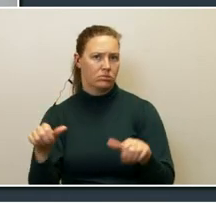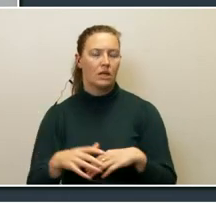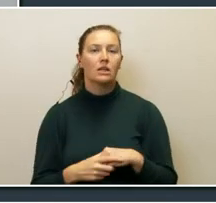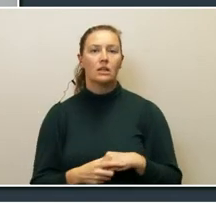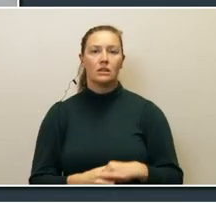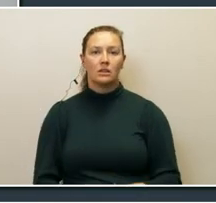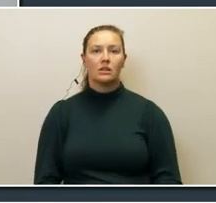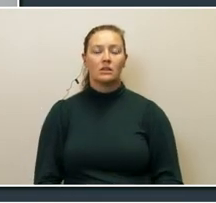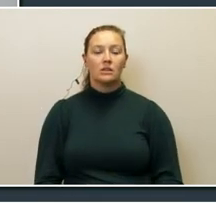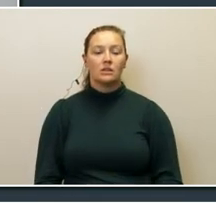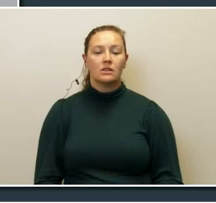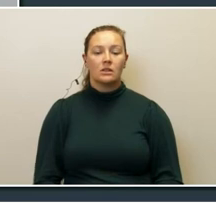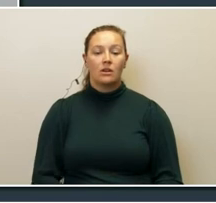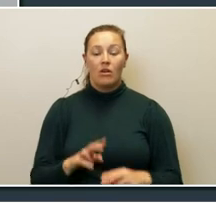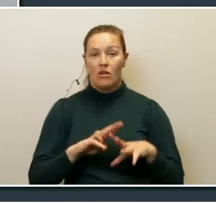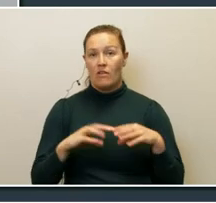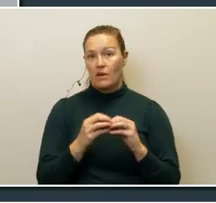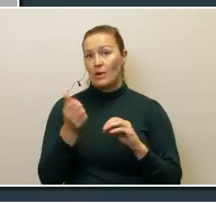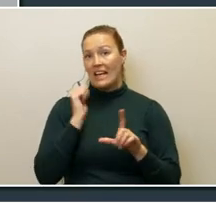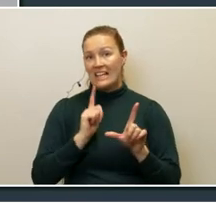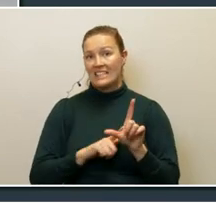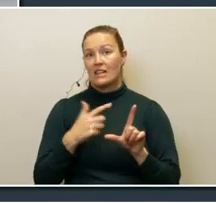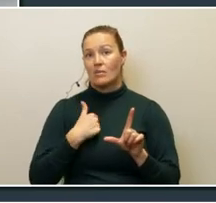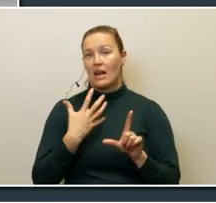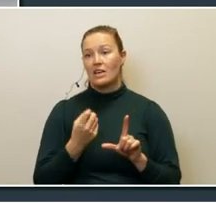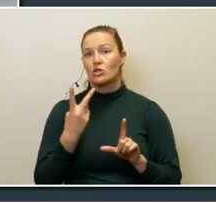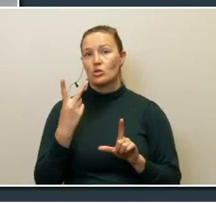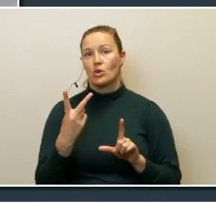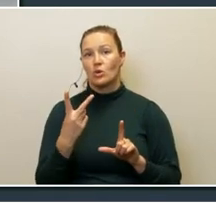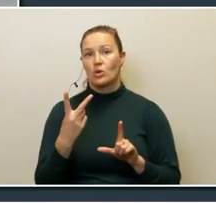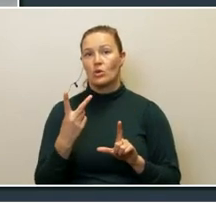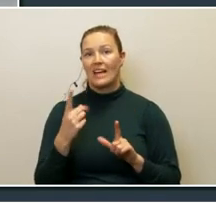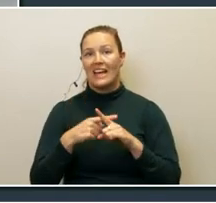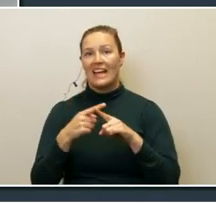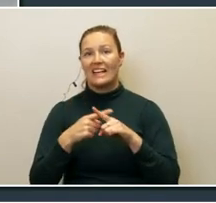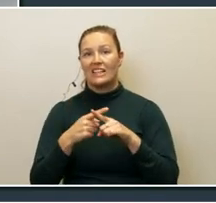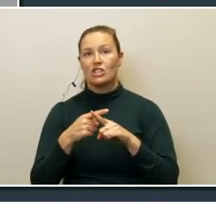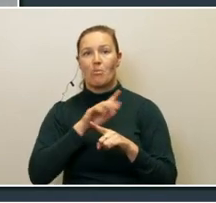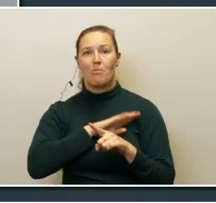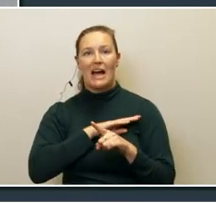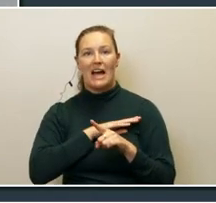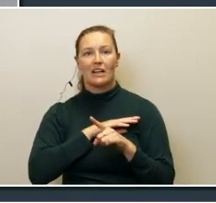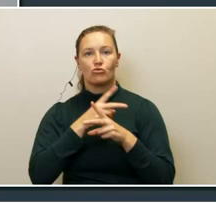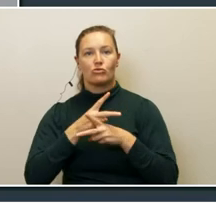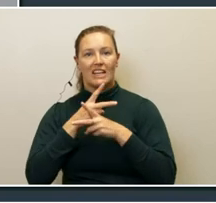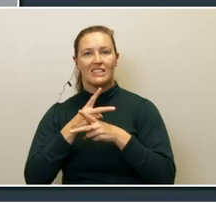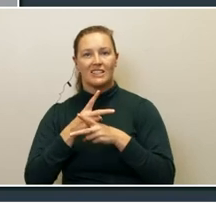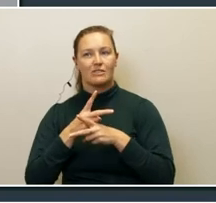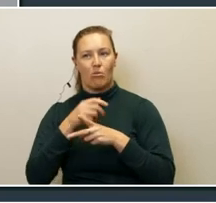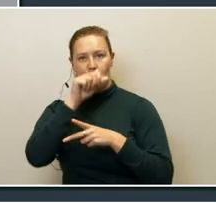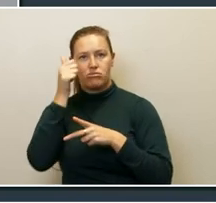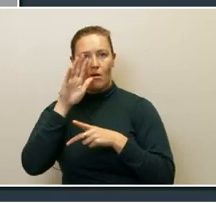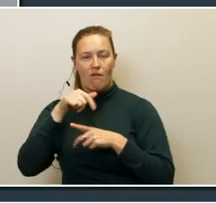been. In February last year, I took two prominent English park rangers, or top birders,